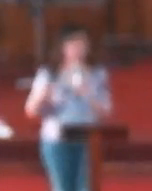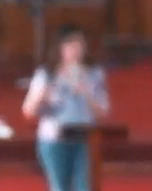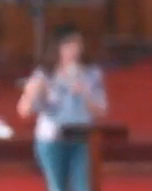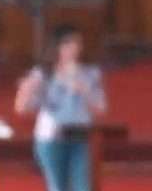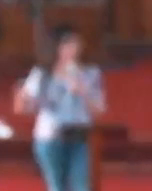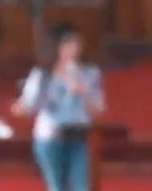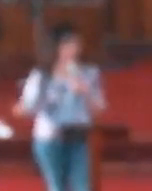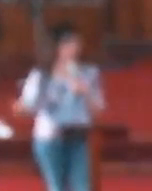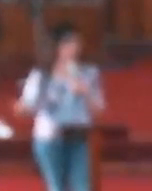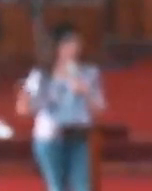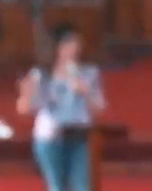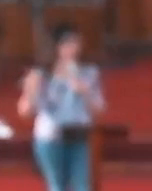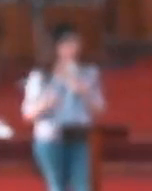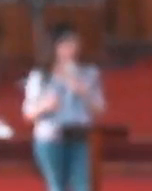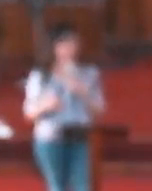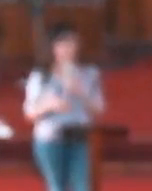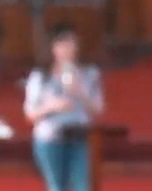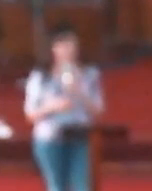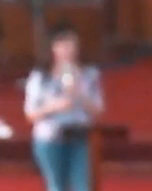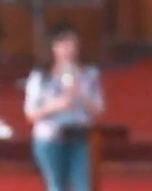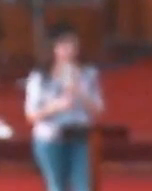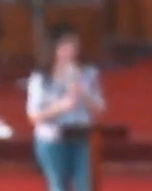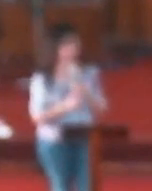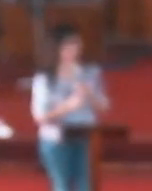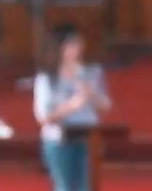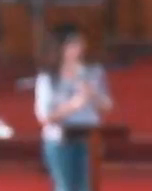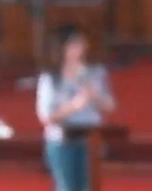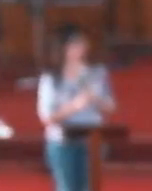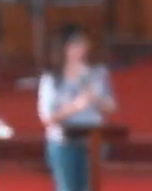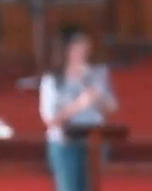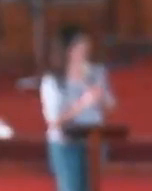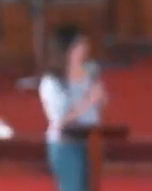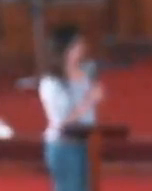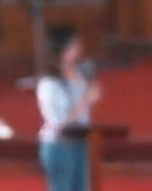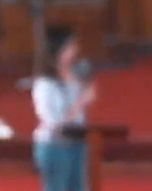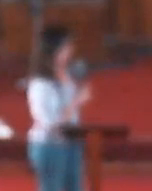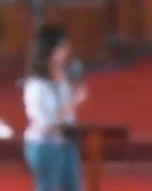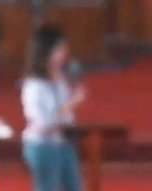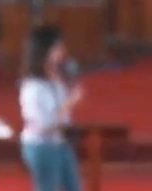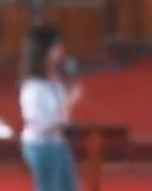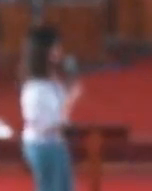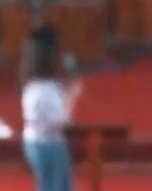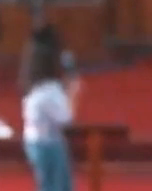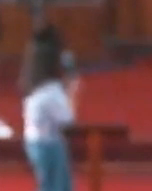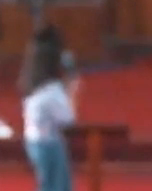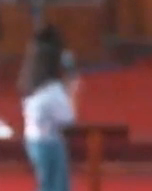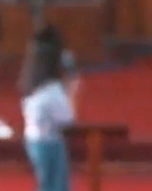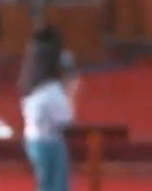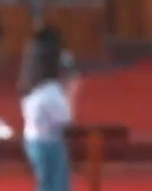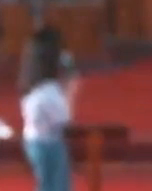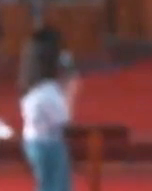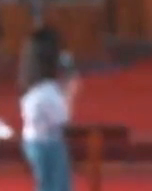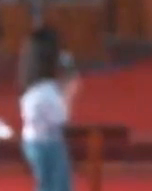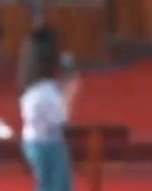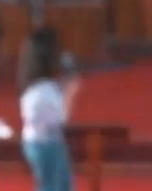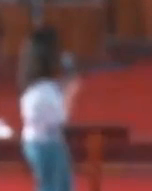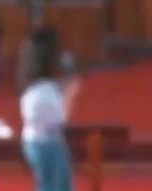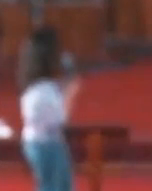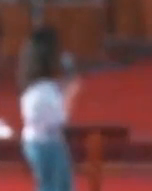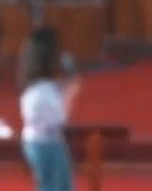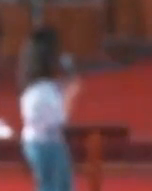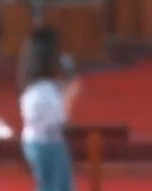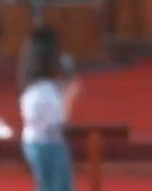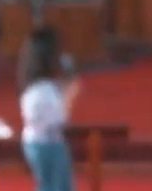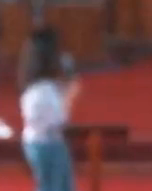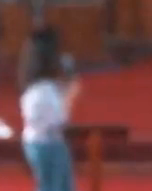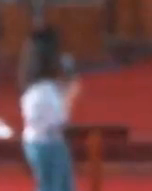the trap of giving because the Lord's going to give you something back. Pero el número tres es el que tiene con este sermón. Dice, no